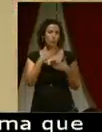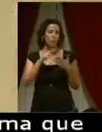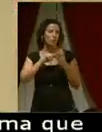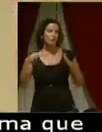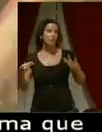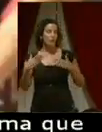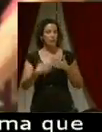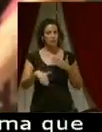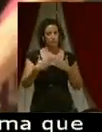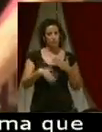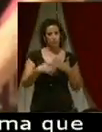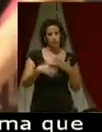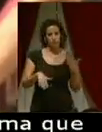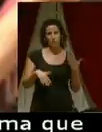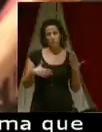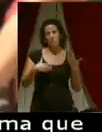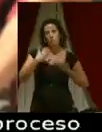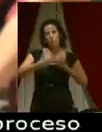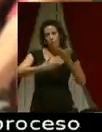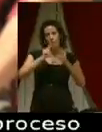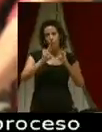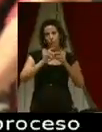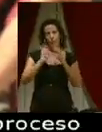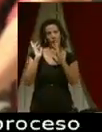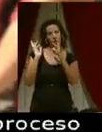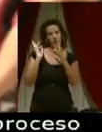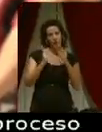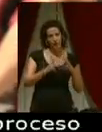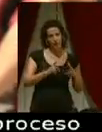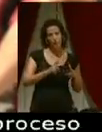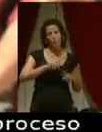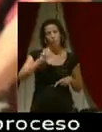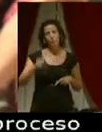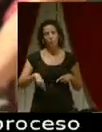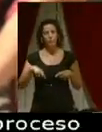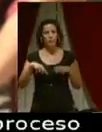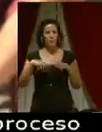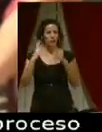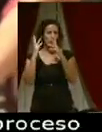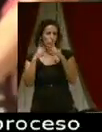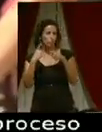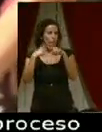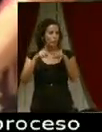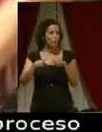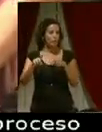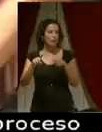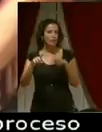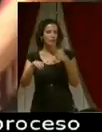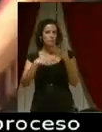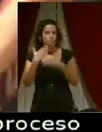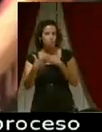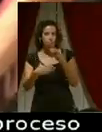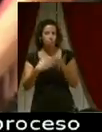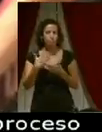And they are smartphones, but there are technical limitations. There is just that have to do with calculus and